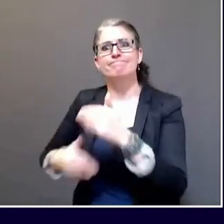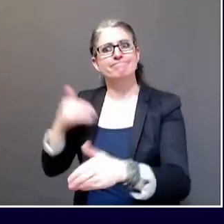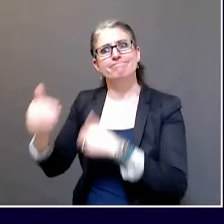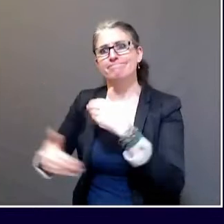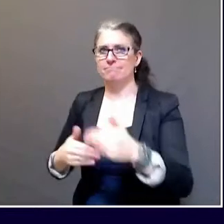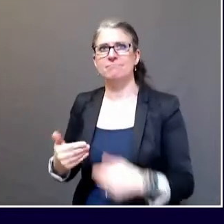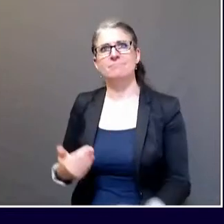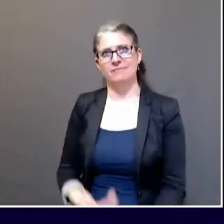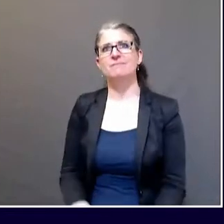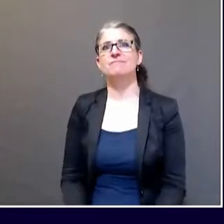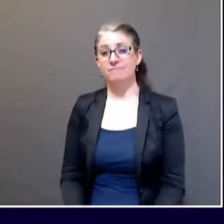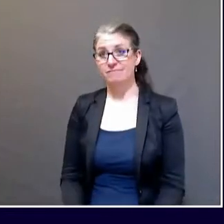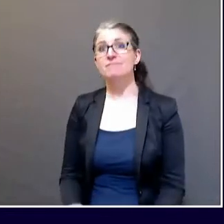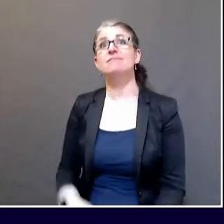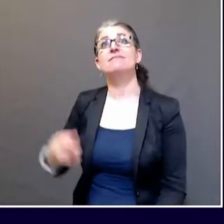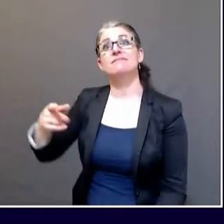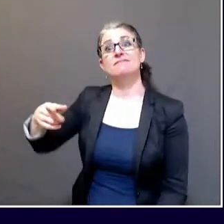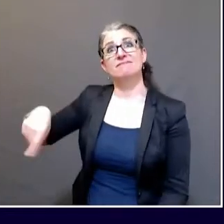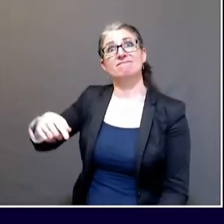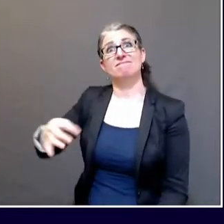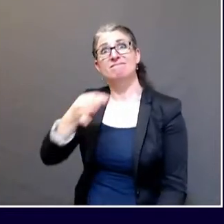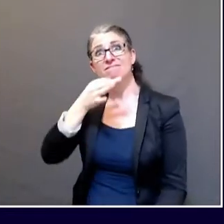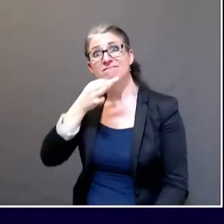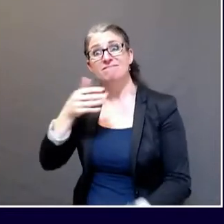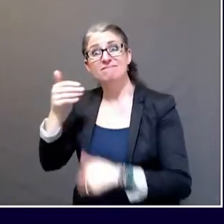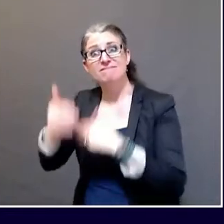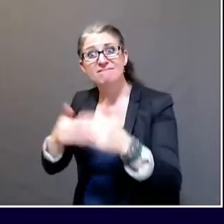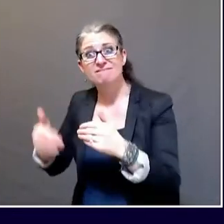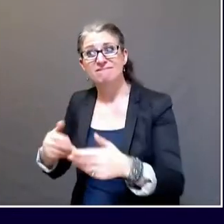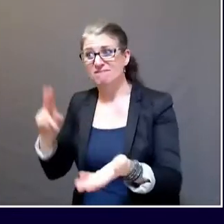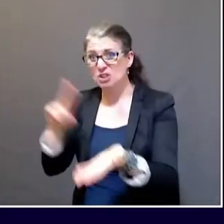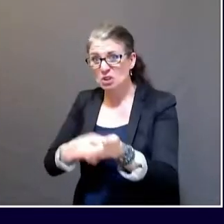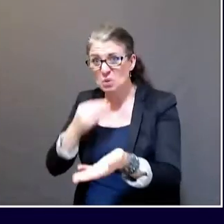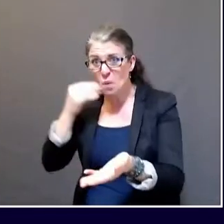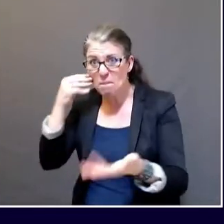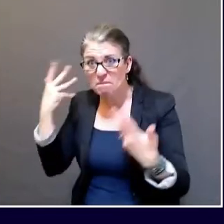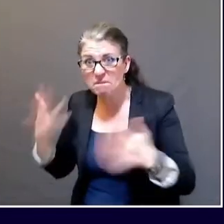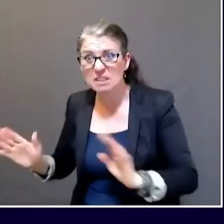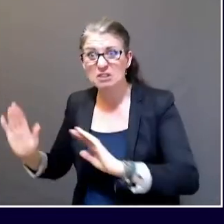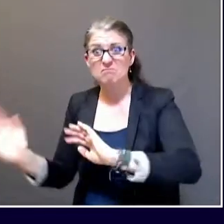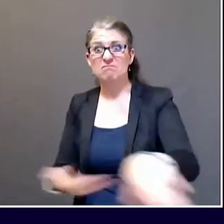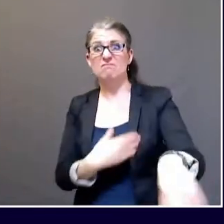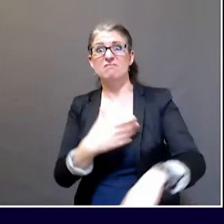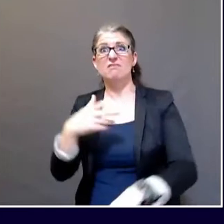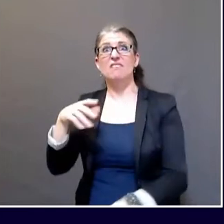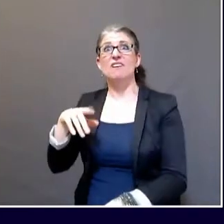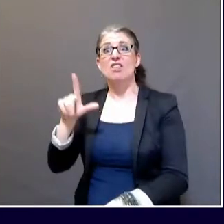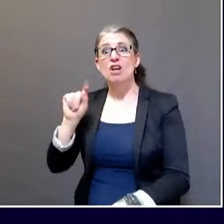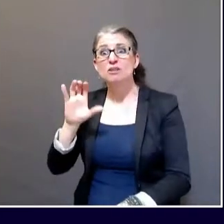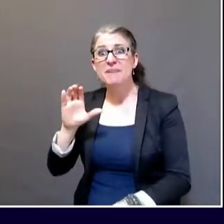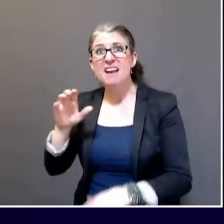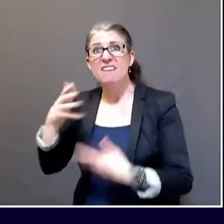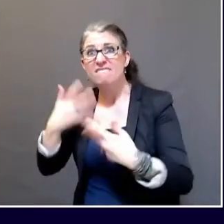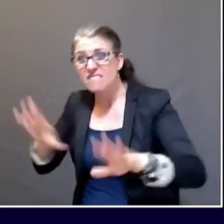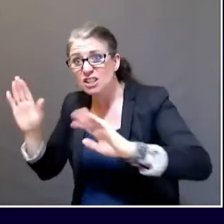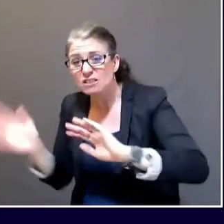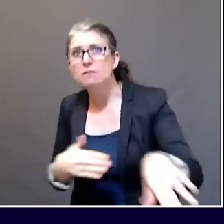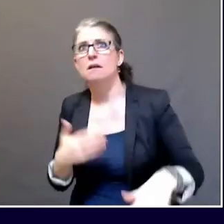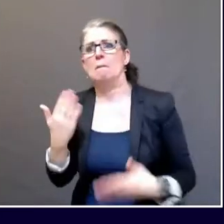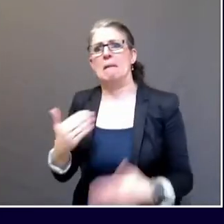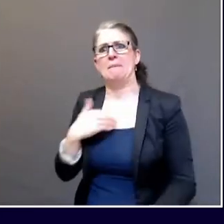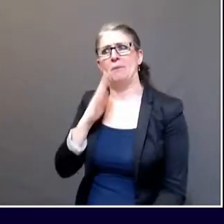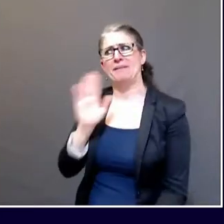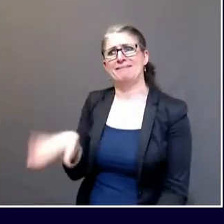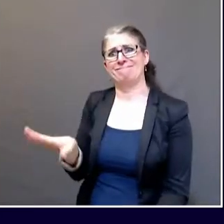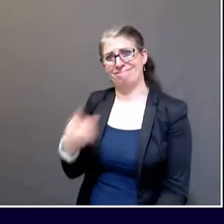in different venues across the state. That may be at large-scale community vaccine centers. It may be through mobile applications. It may be